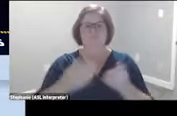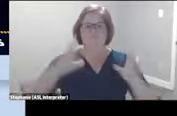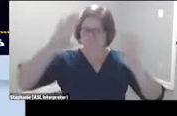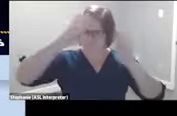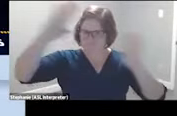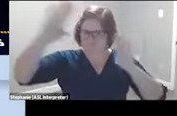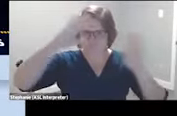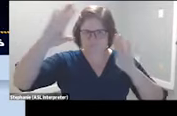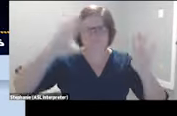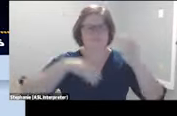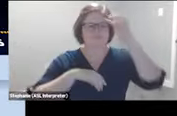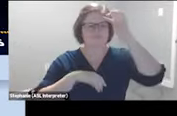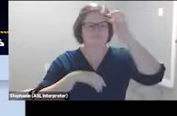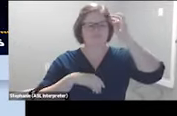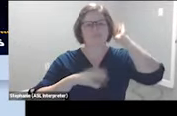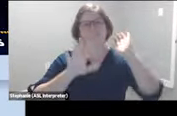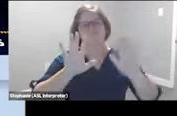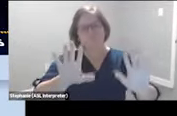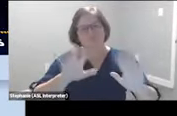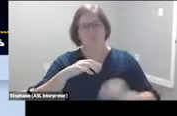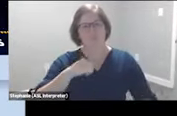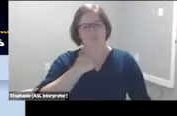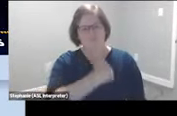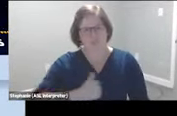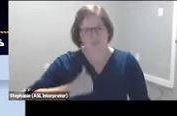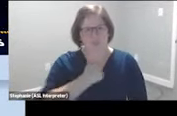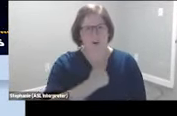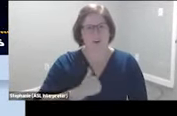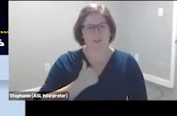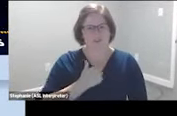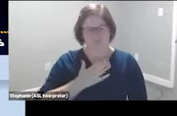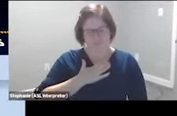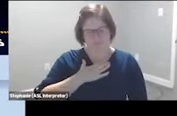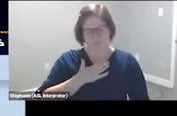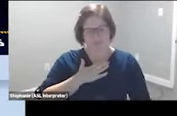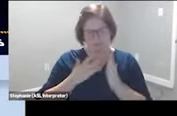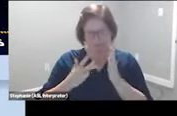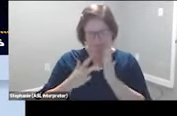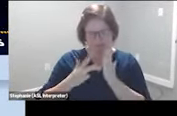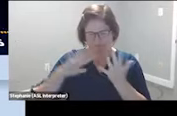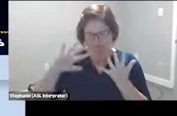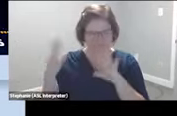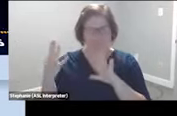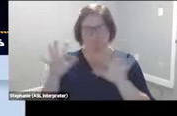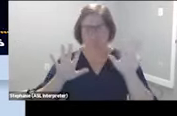everyone, and my apologies for the little glitch in technology